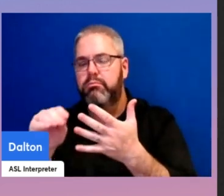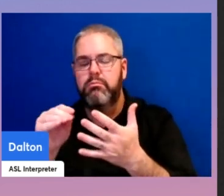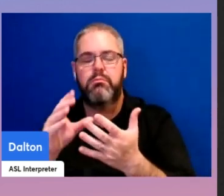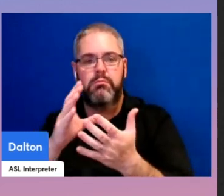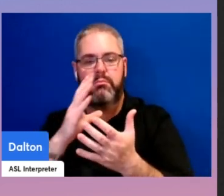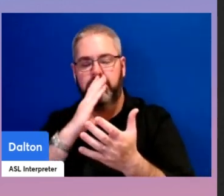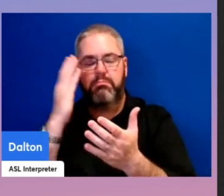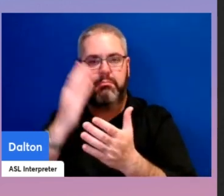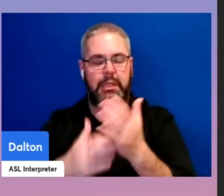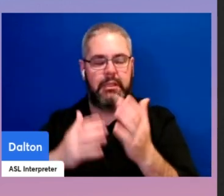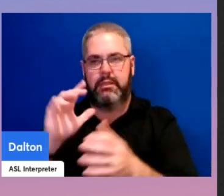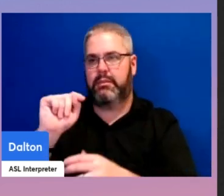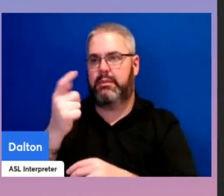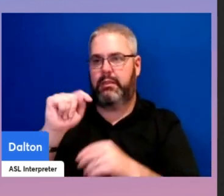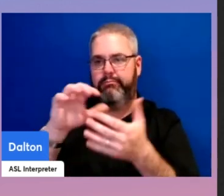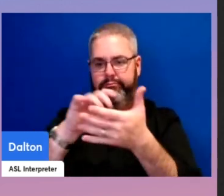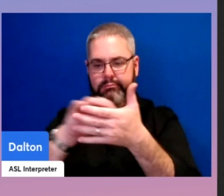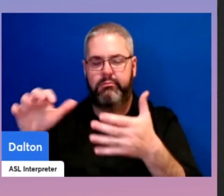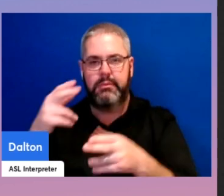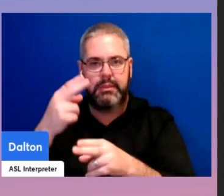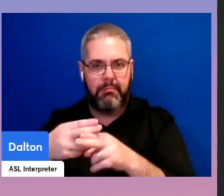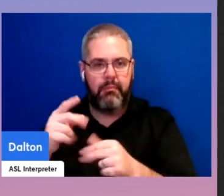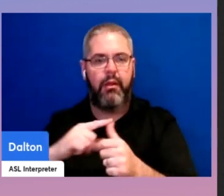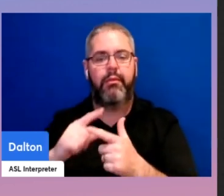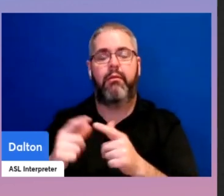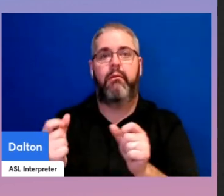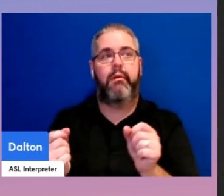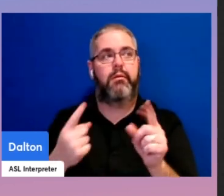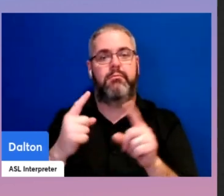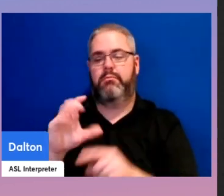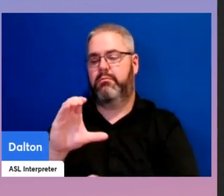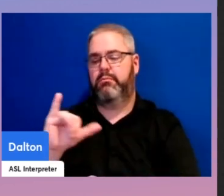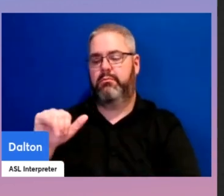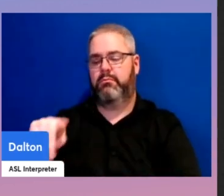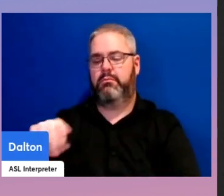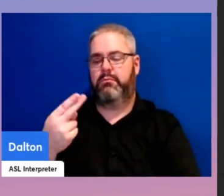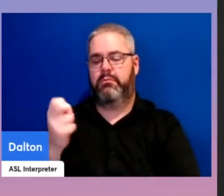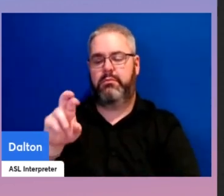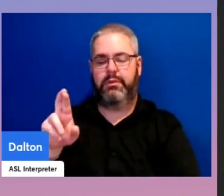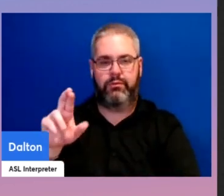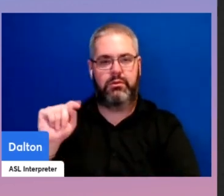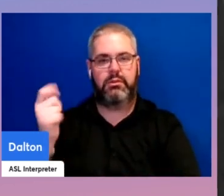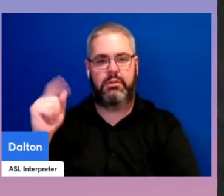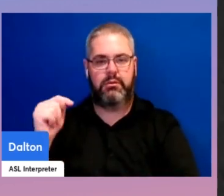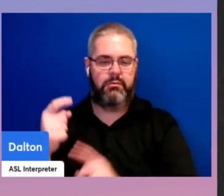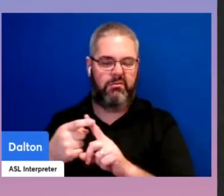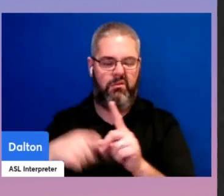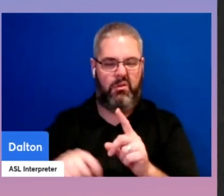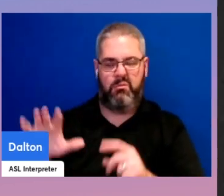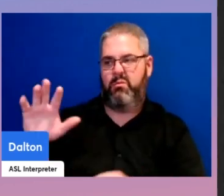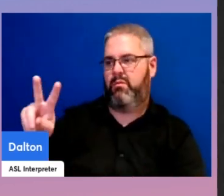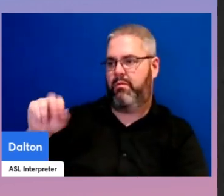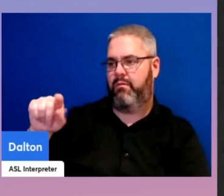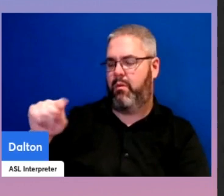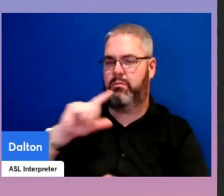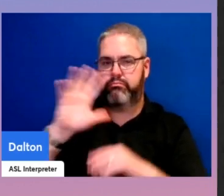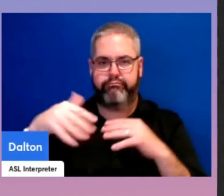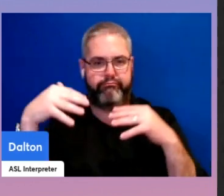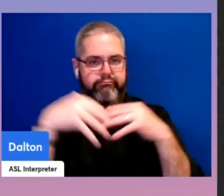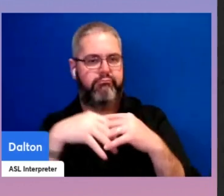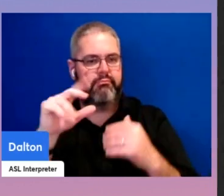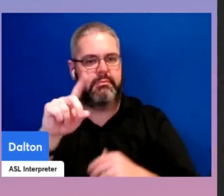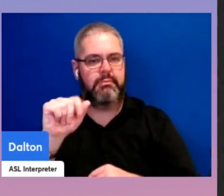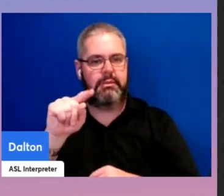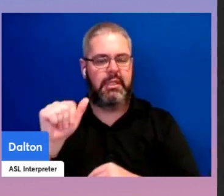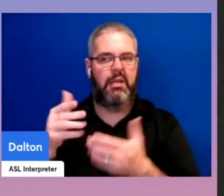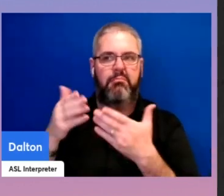and then we're inserting the ciphertext, which we generated from running against the Vault encrypt data method.